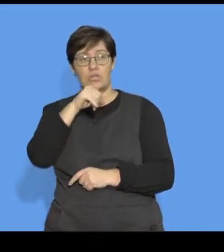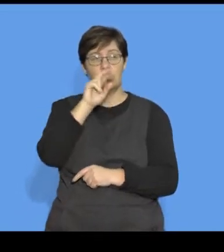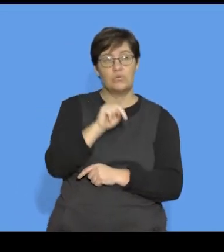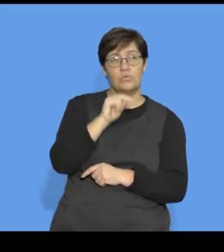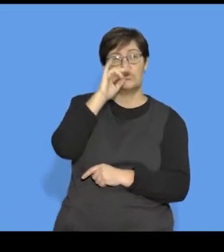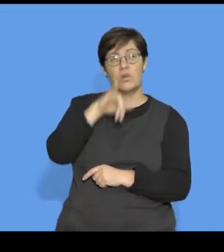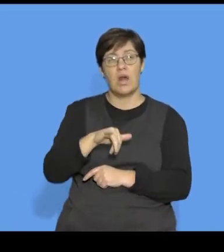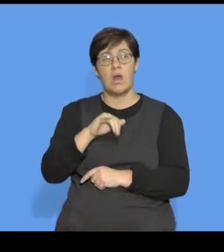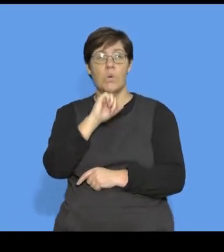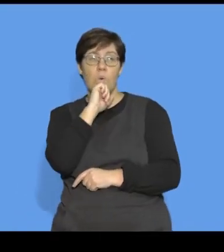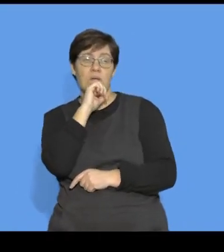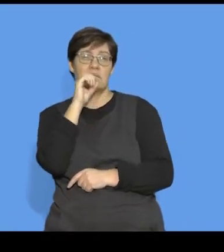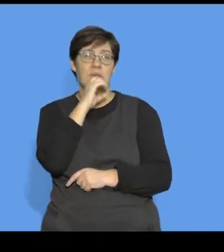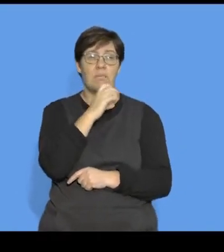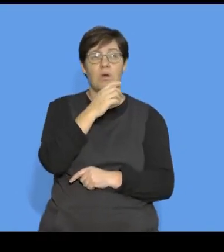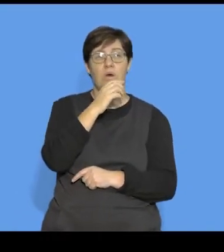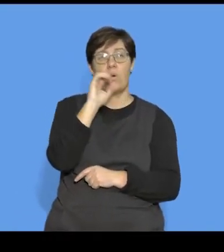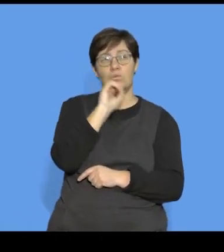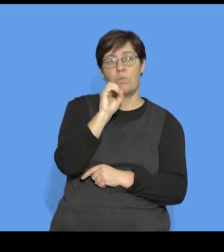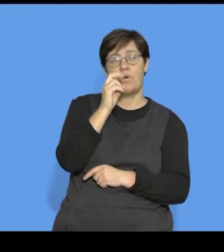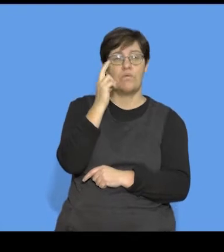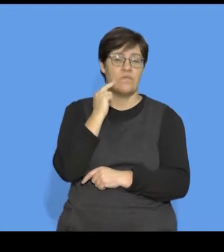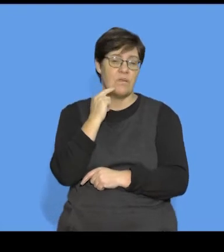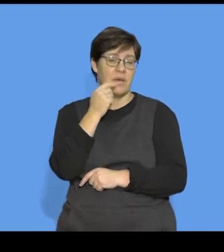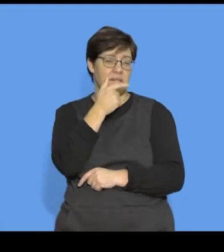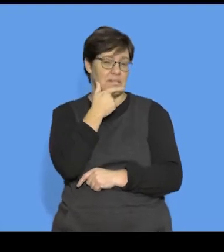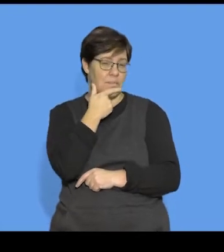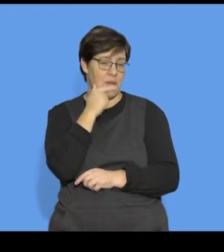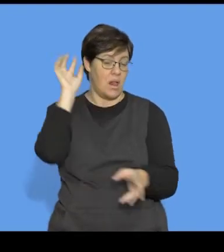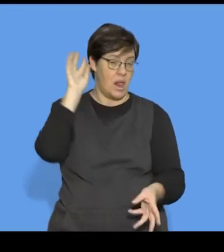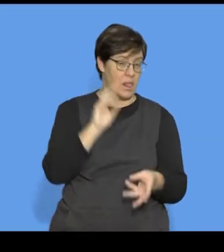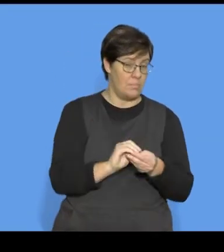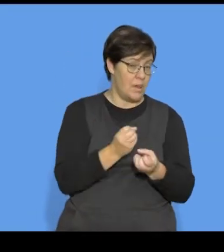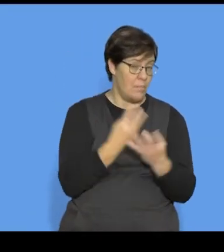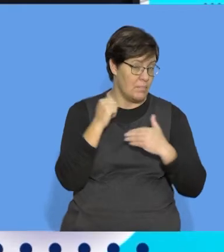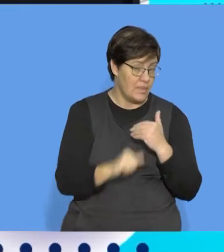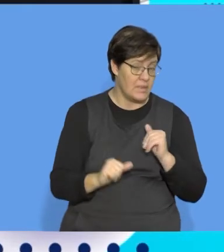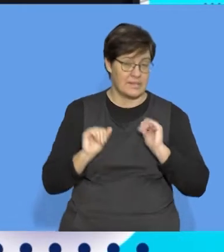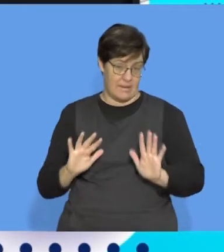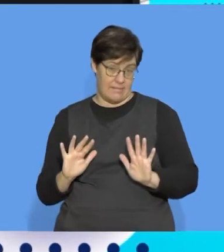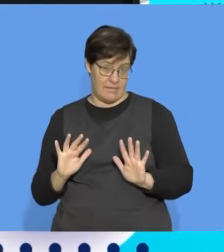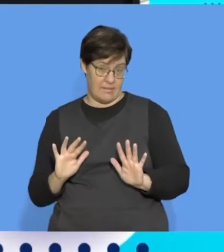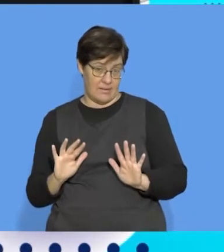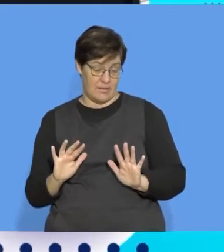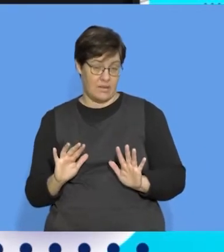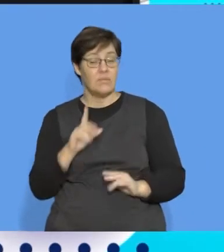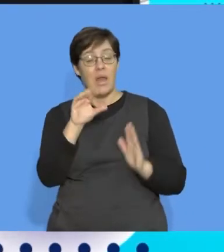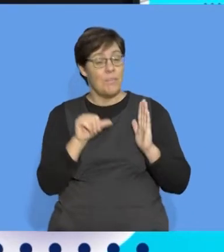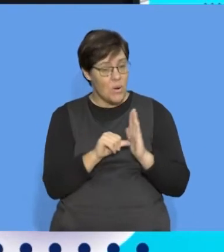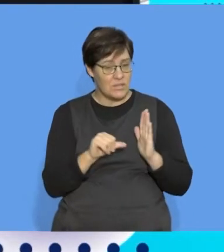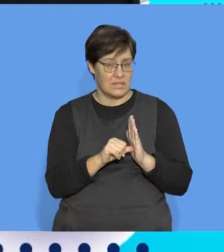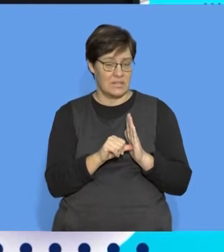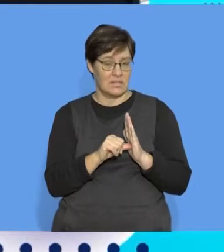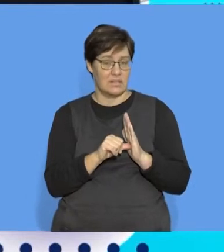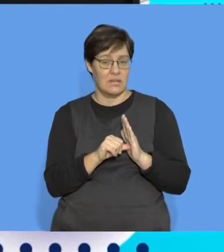August, September, October, November, and December. That will give you a total of 10 months. Clear? That's very